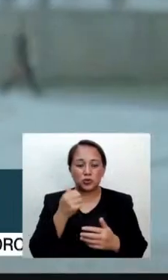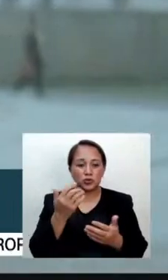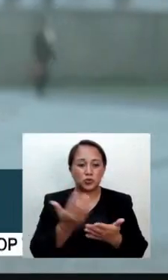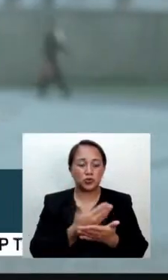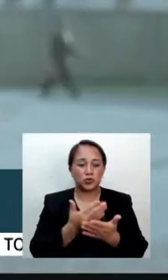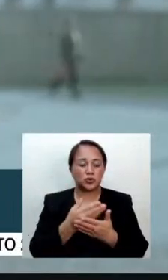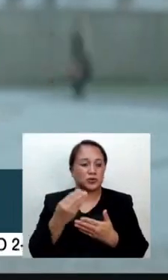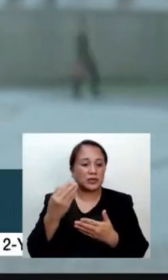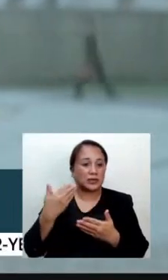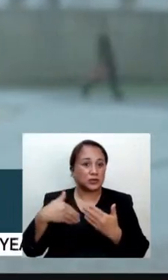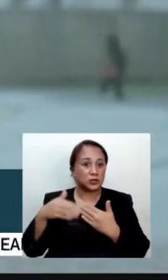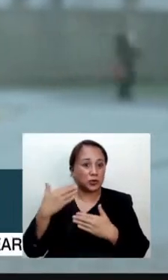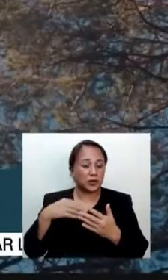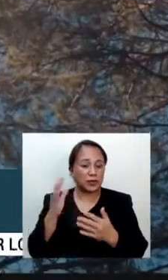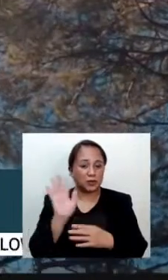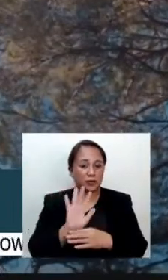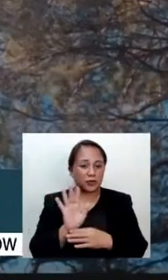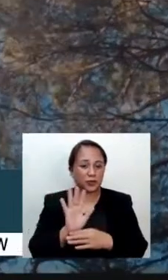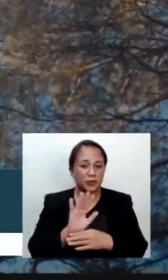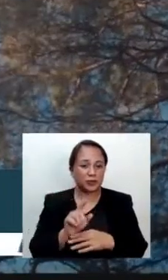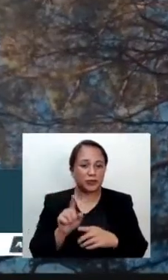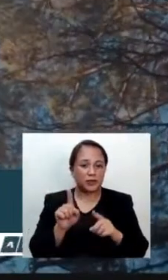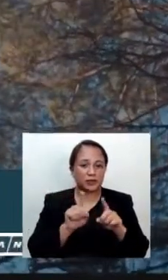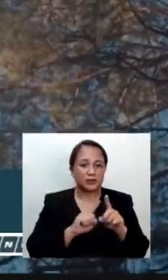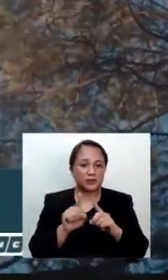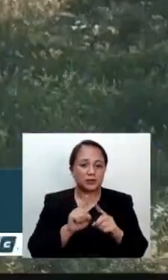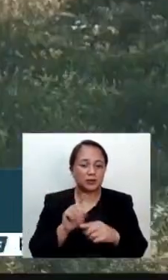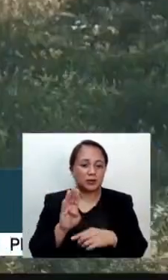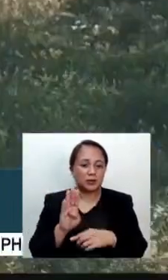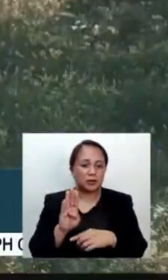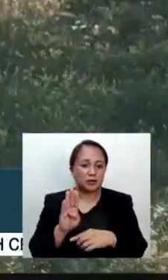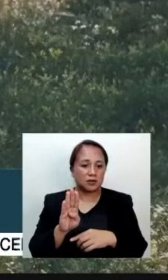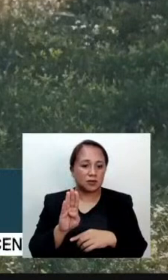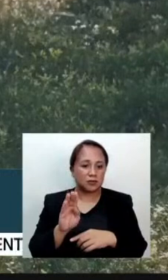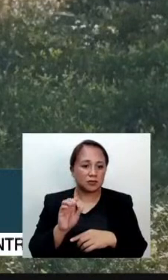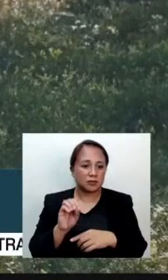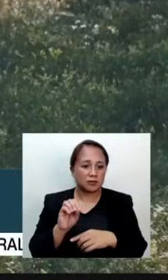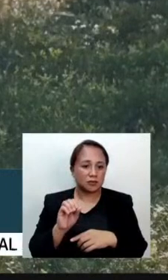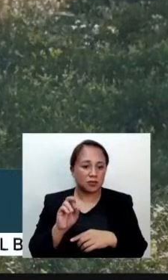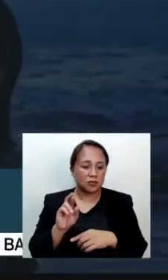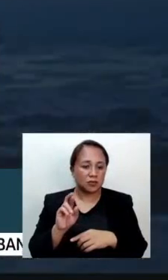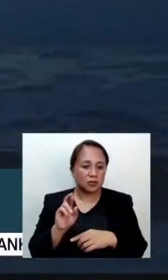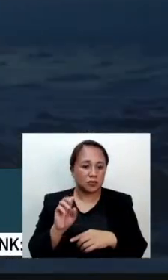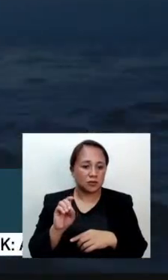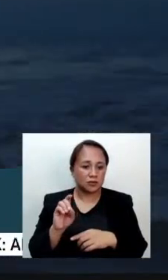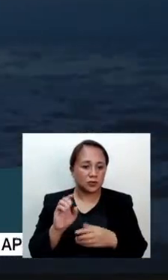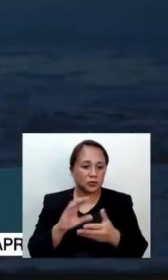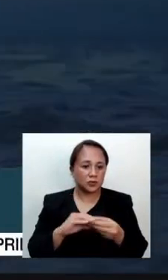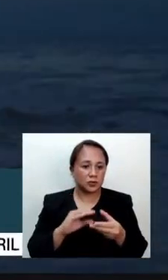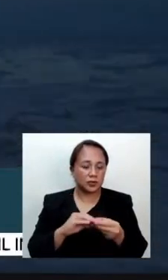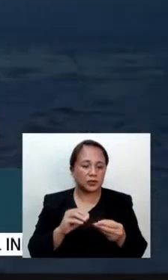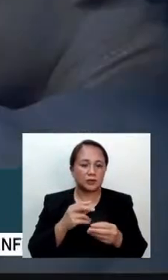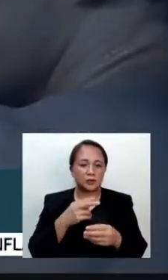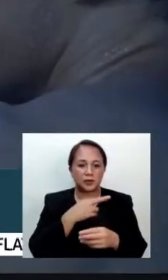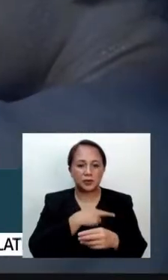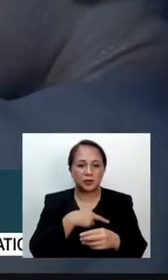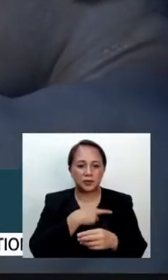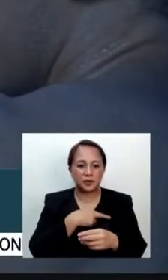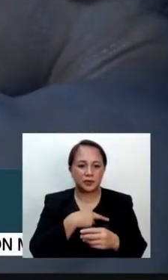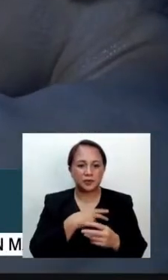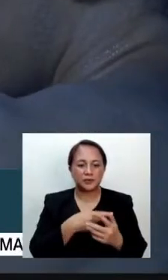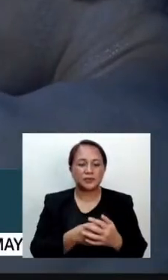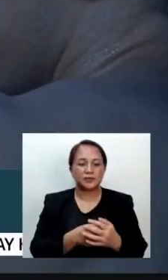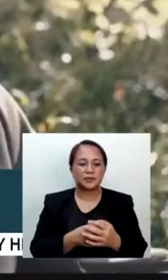historical movie, Firebird. Based on a true story as documented in the book The Story of Roman by Sergei